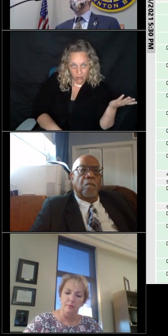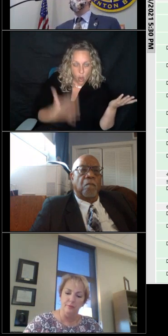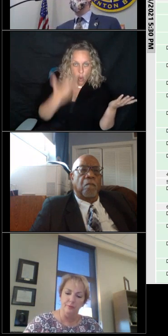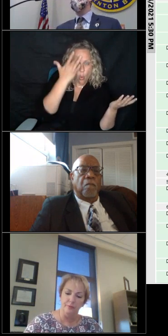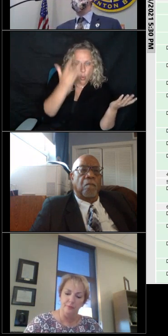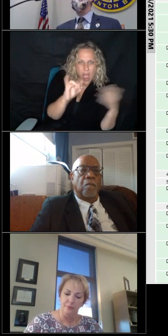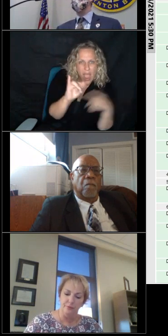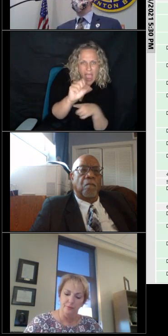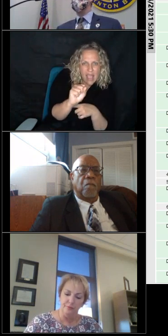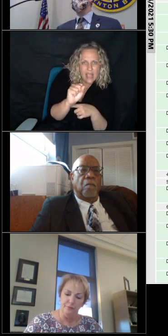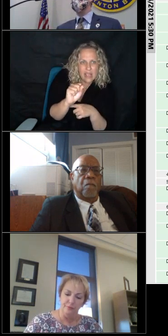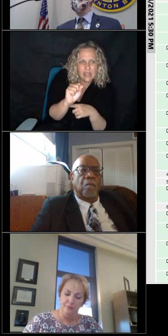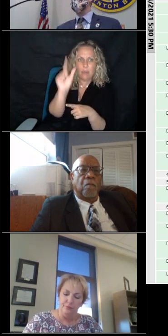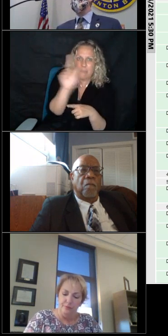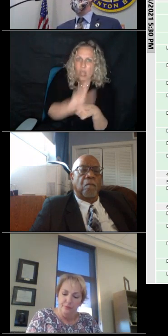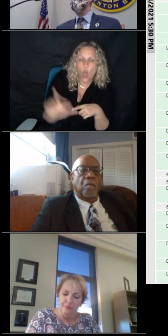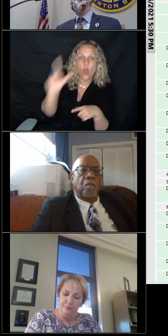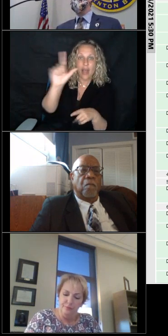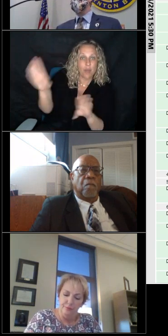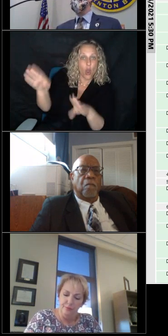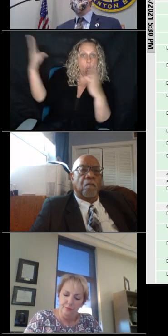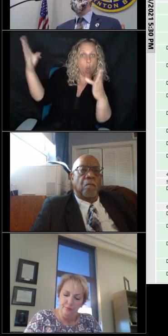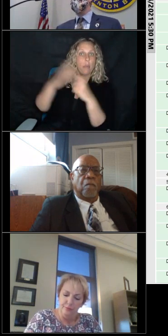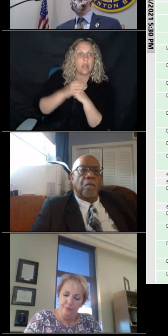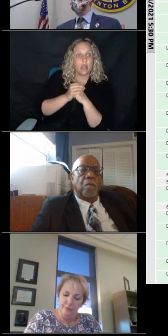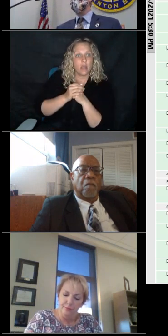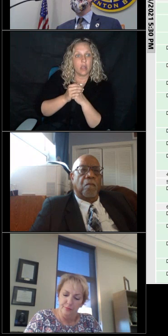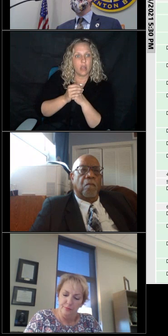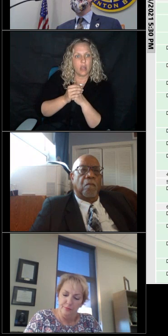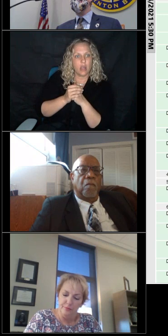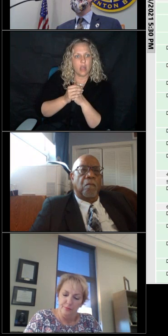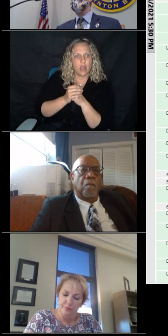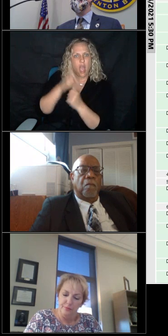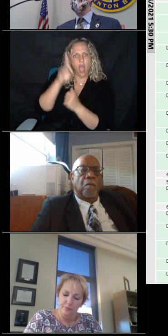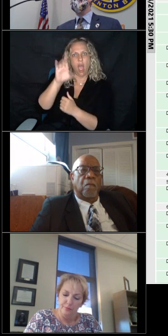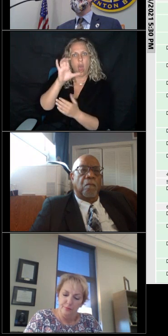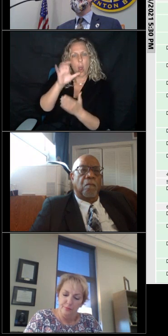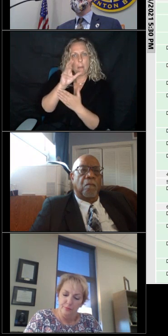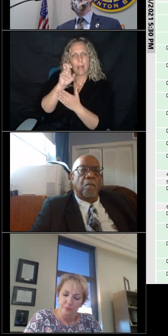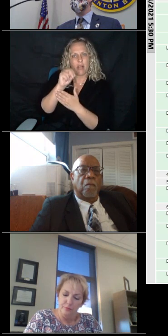the big old library open? Costs $100 million.